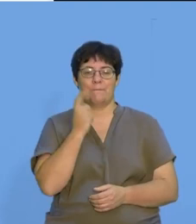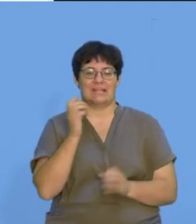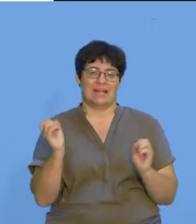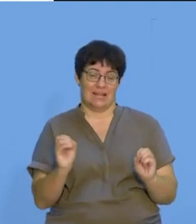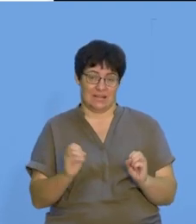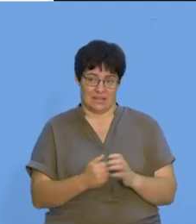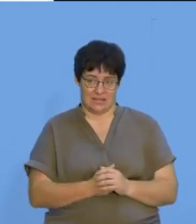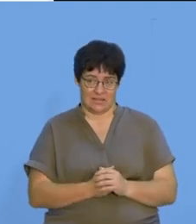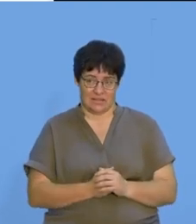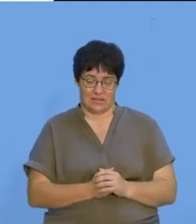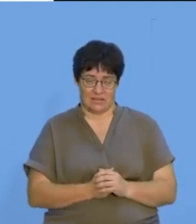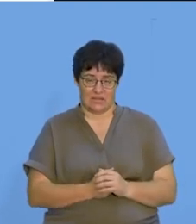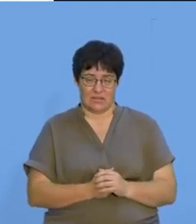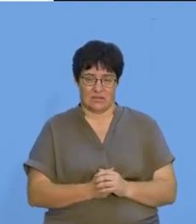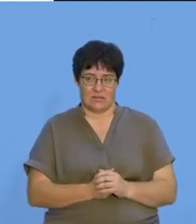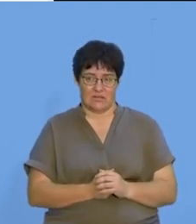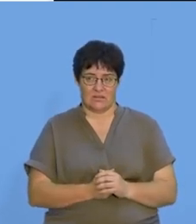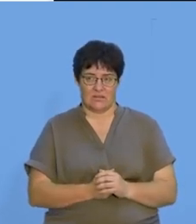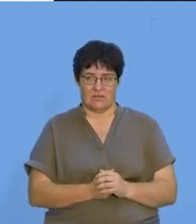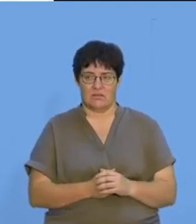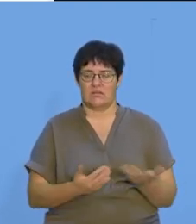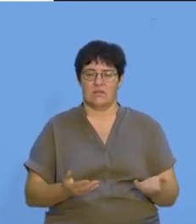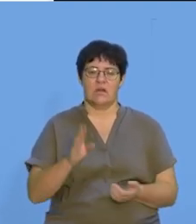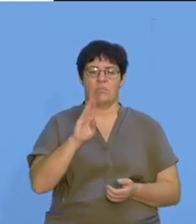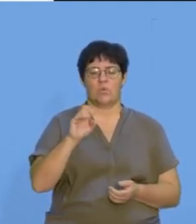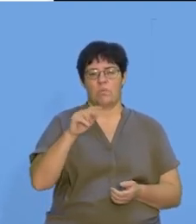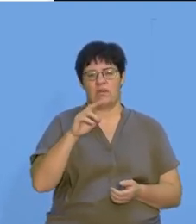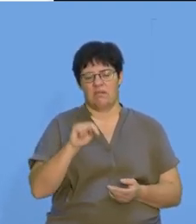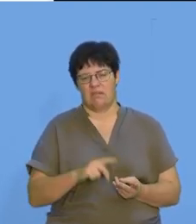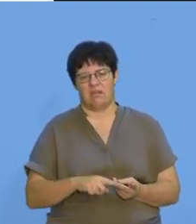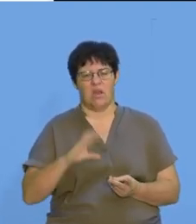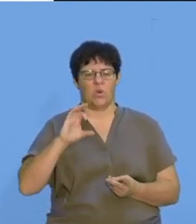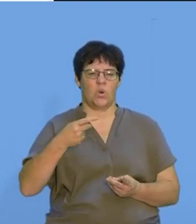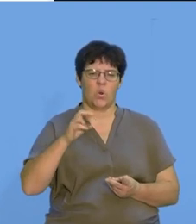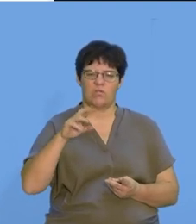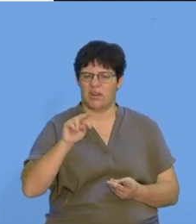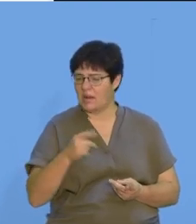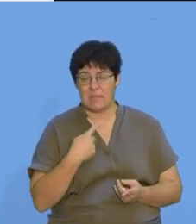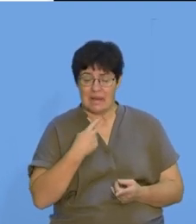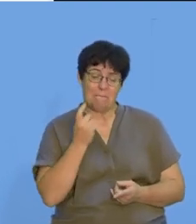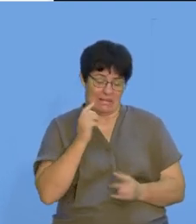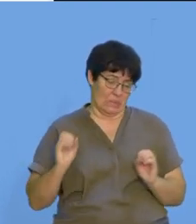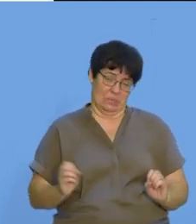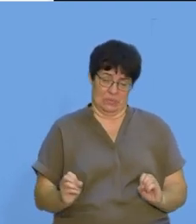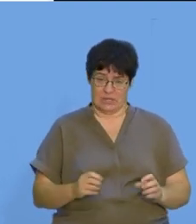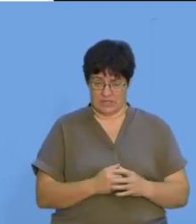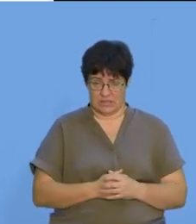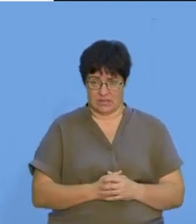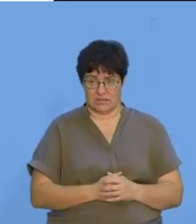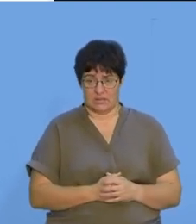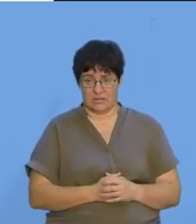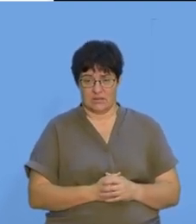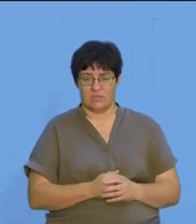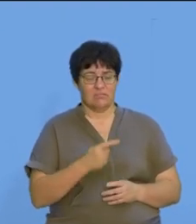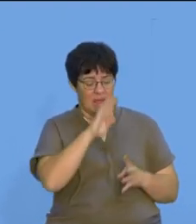non-metals, okay? These are elements like your bromine, chlorine, you name them. But our focus is not basically on,